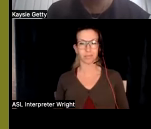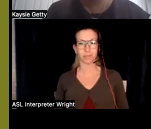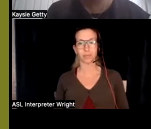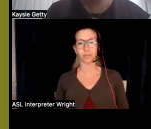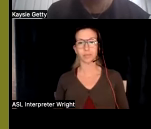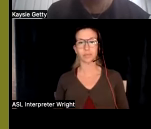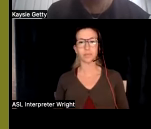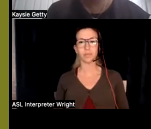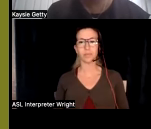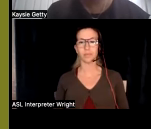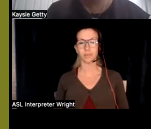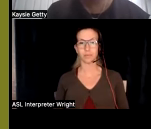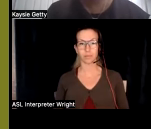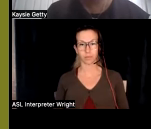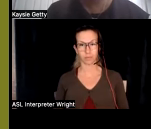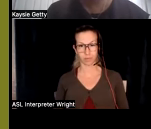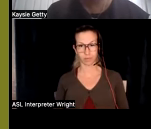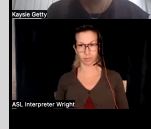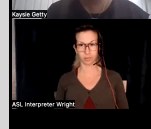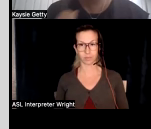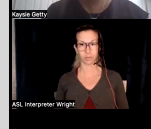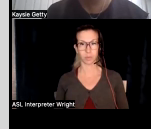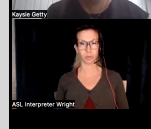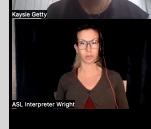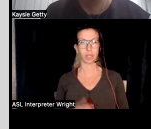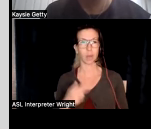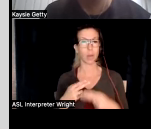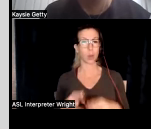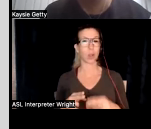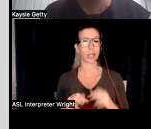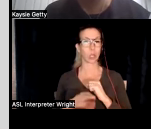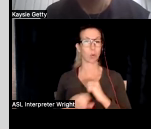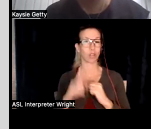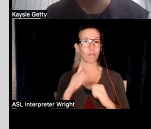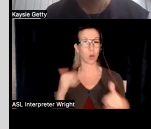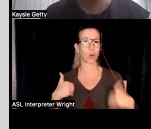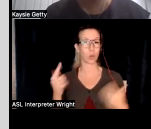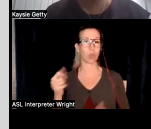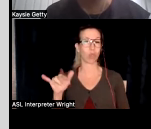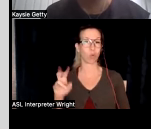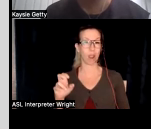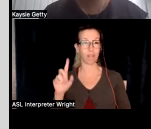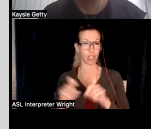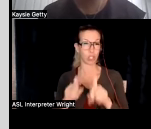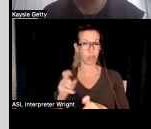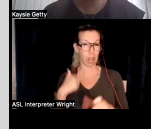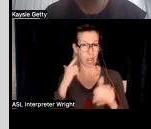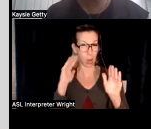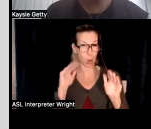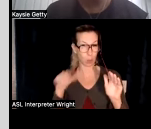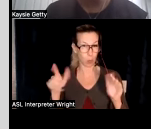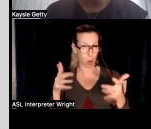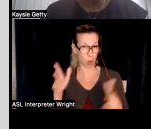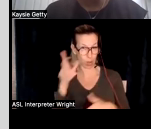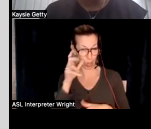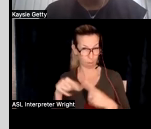And then I'm going to just do a real quick commercial for our Youth Thrive survey, which I hope some of you have maybe already heard about, because California has